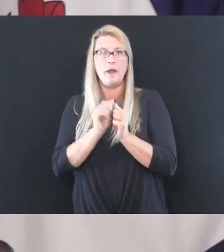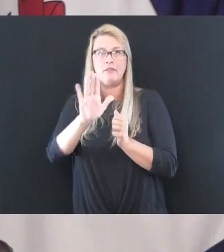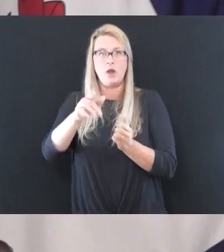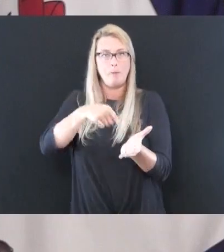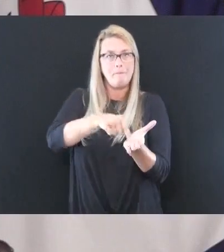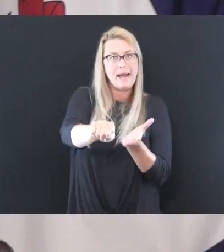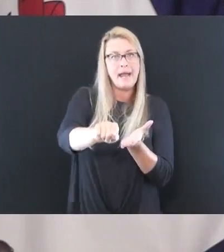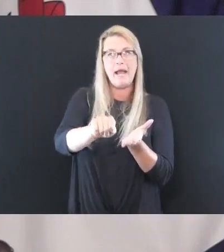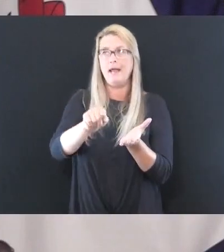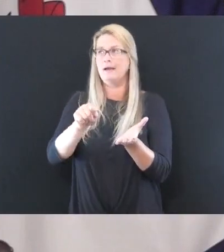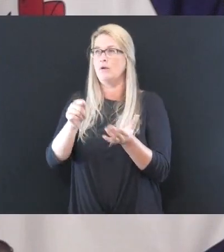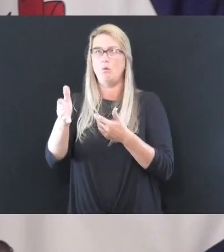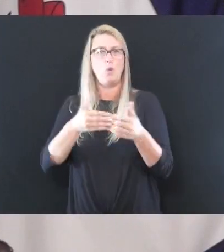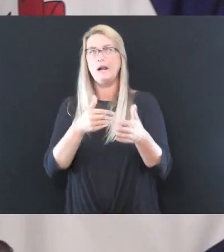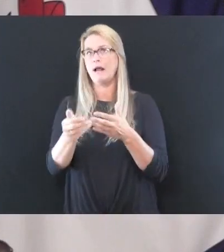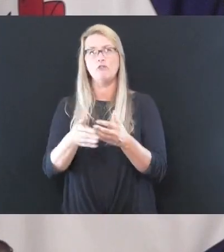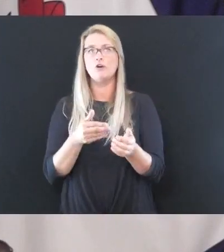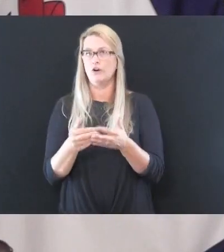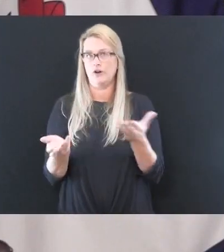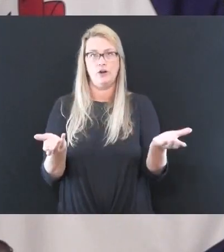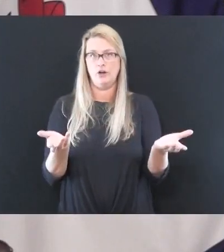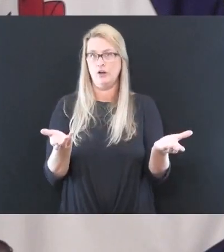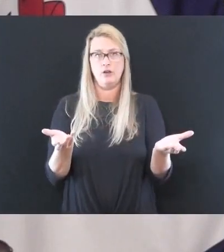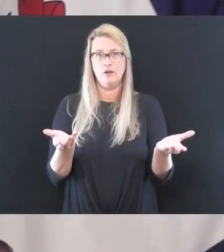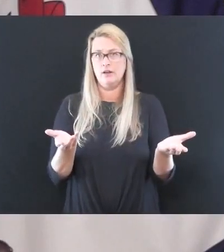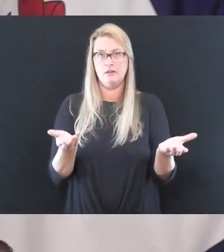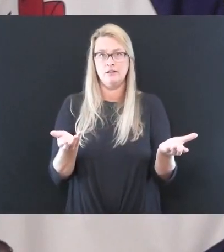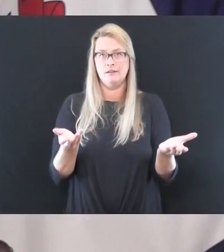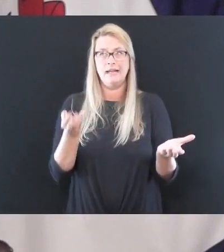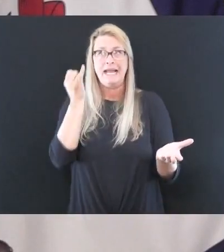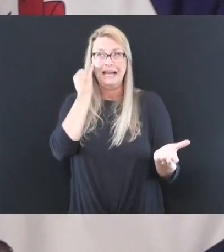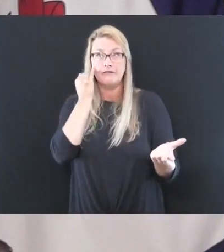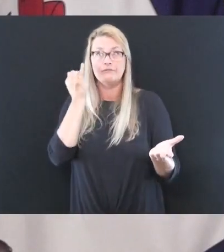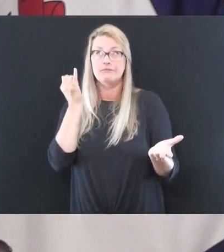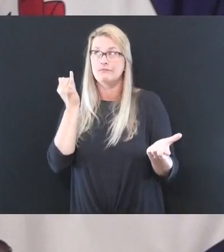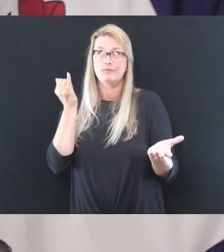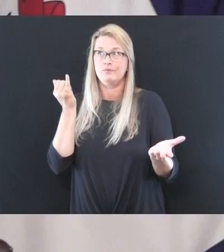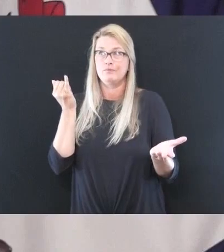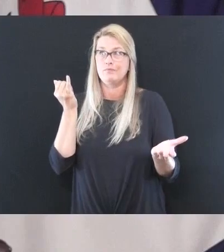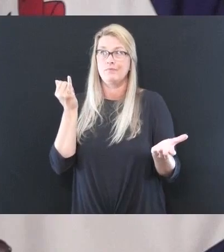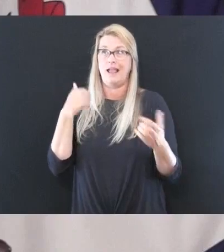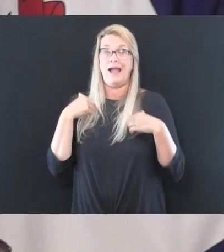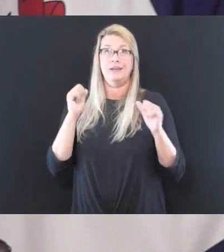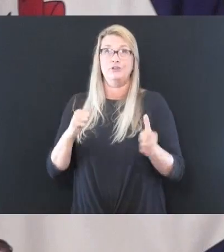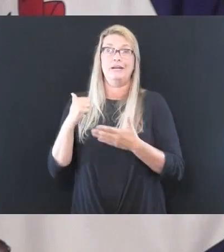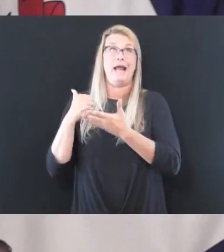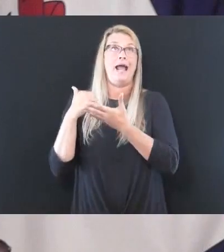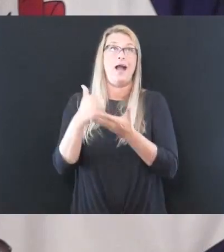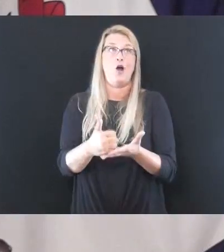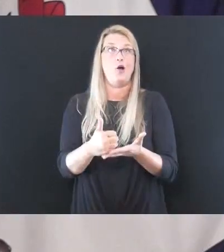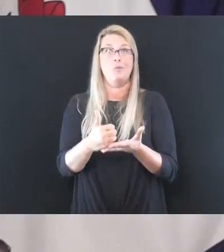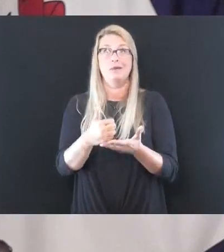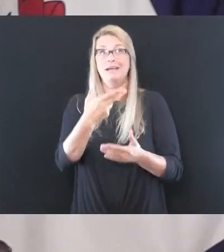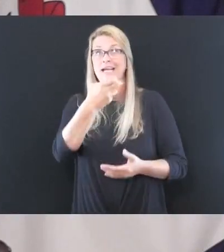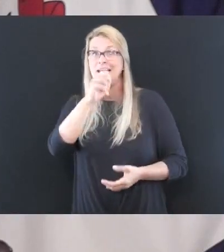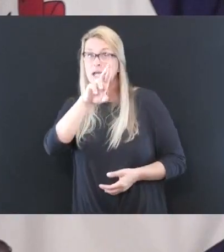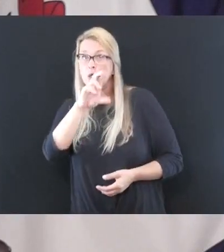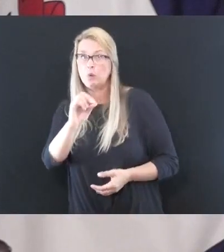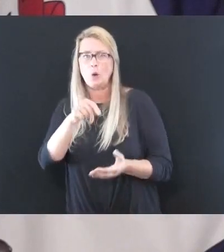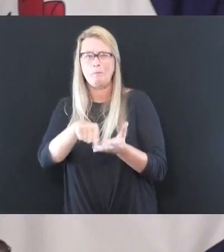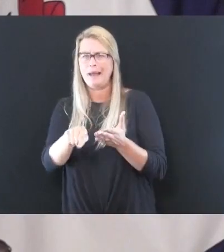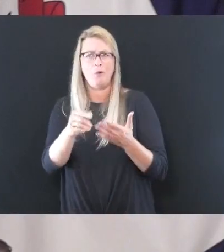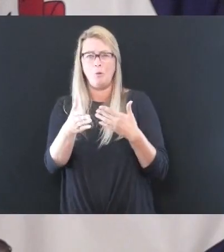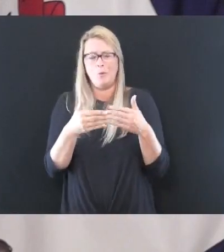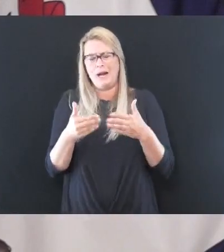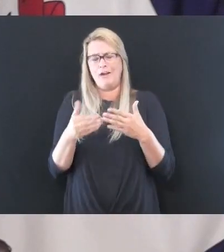compensation or whatever it may be, that, if there was a way to assist from, heroes pay or anything